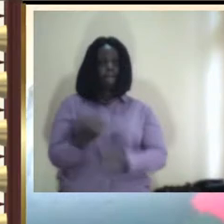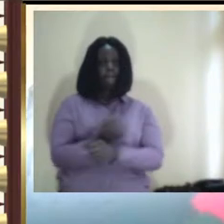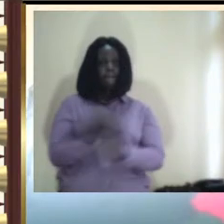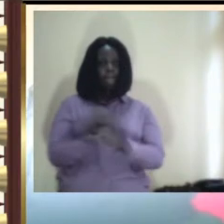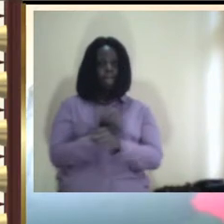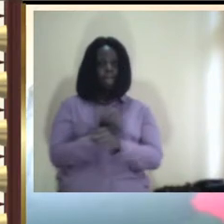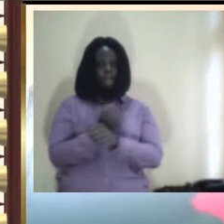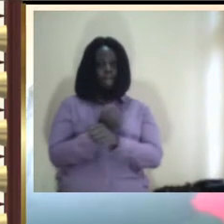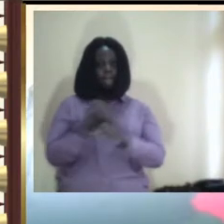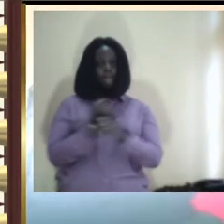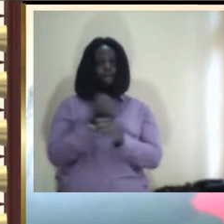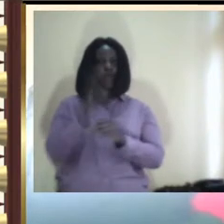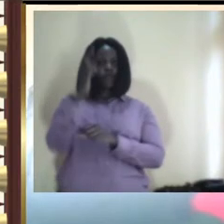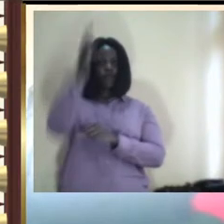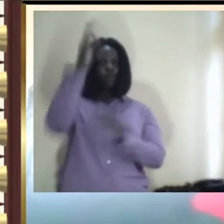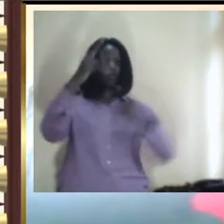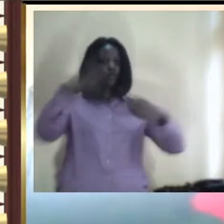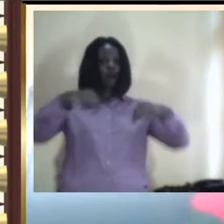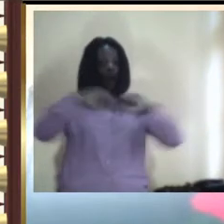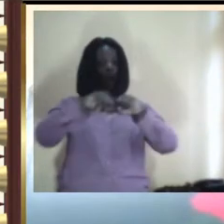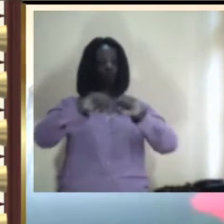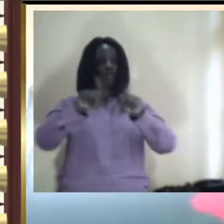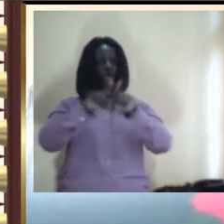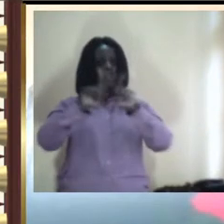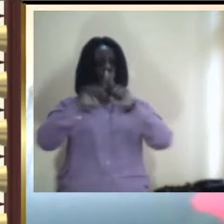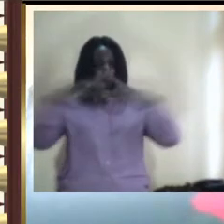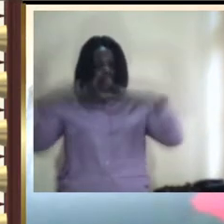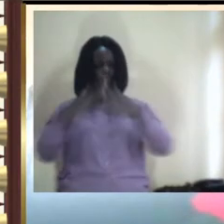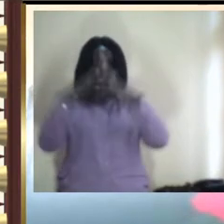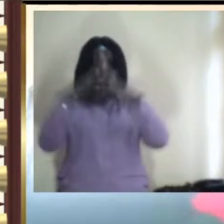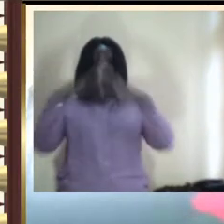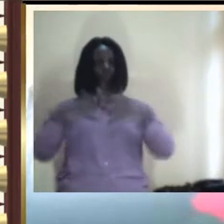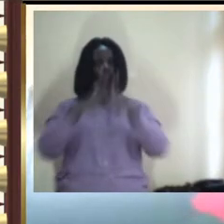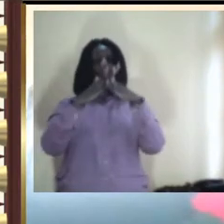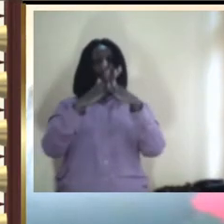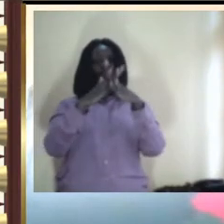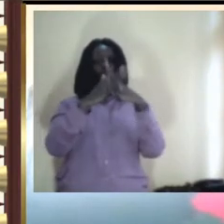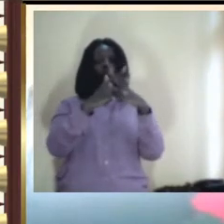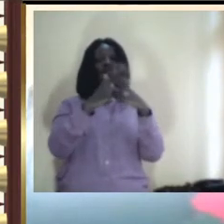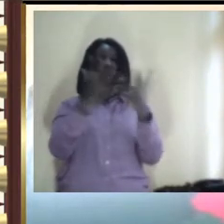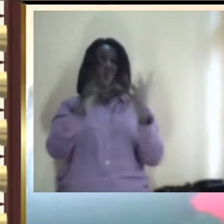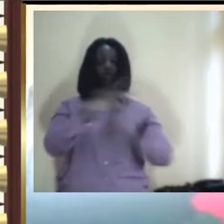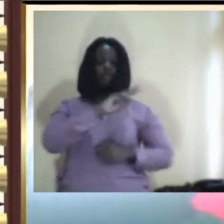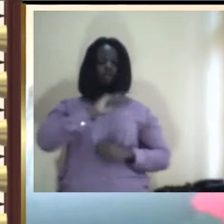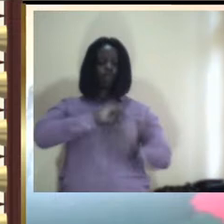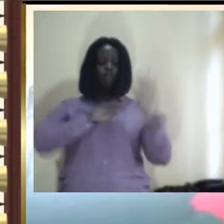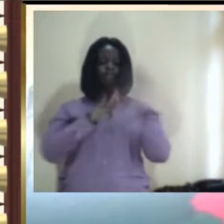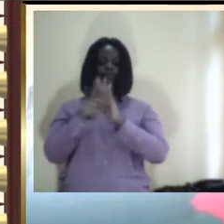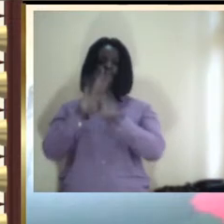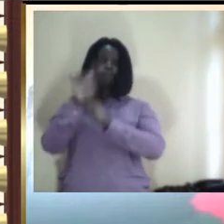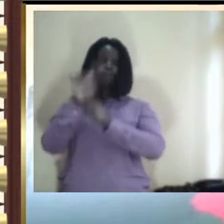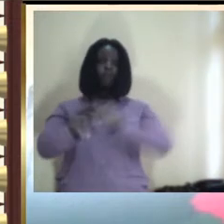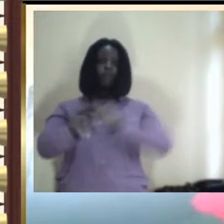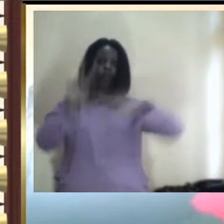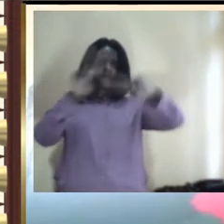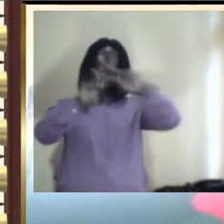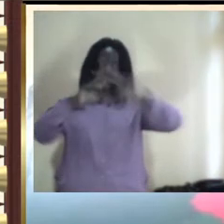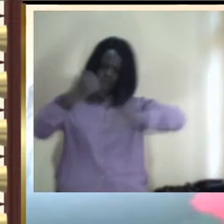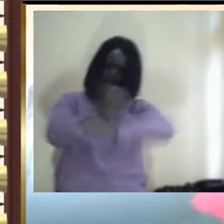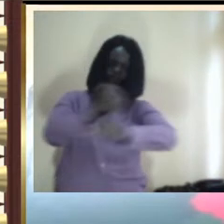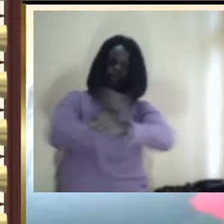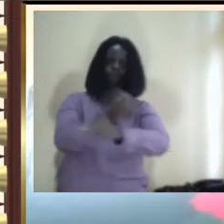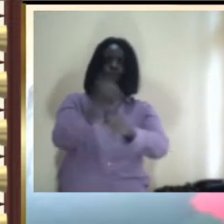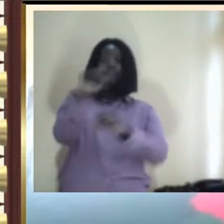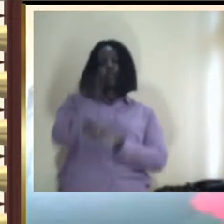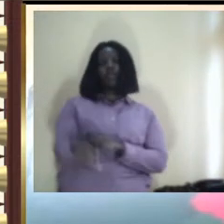common future. And together let us grow KwaZulu-Natal. Hence, we are saying hashtag PhezuKomkhono. As